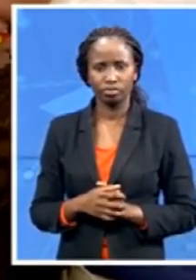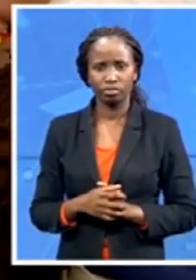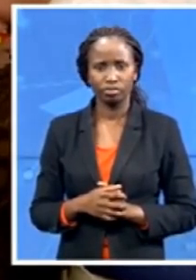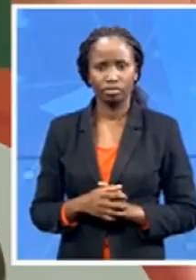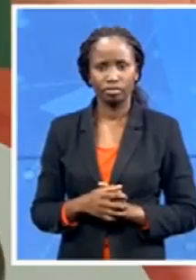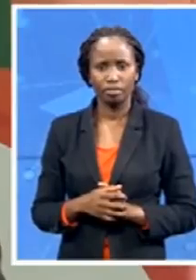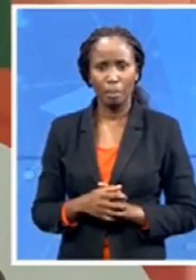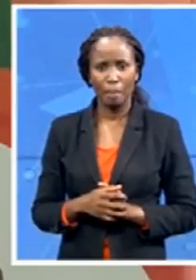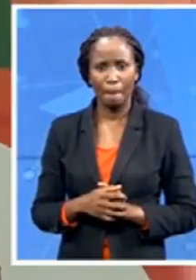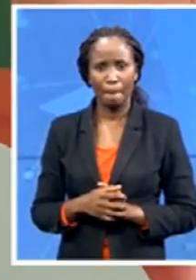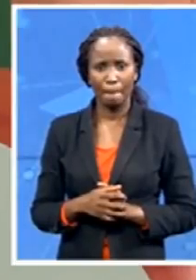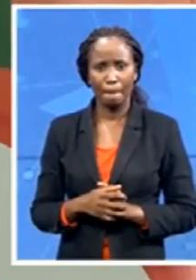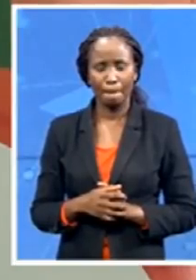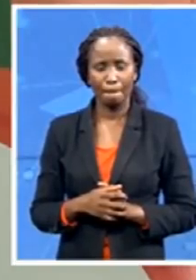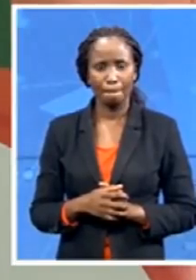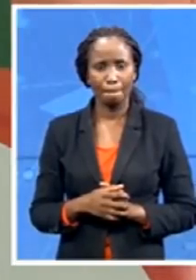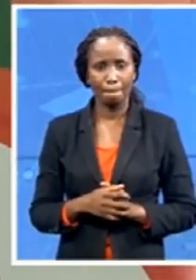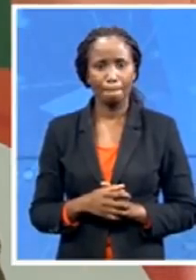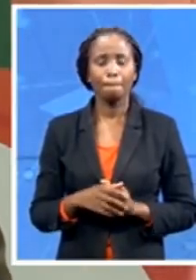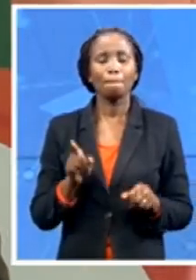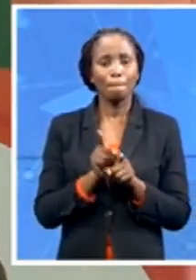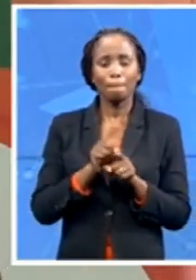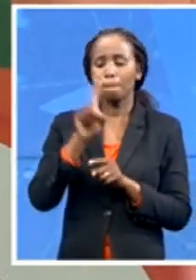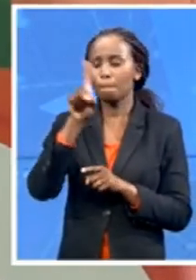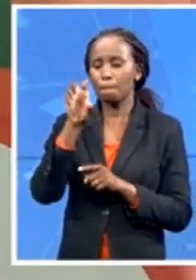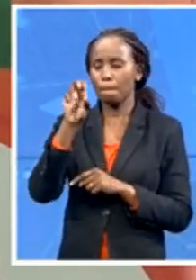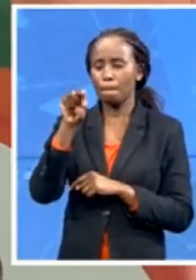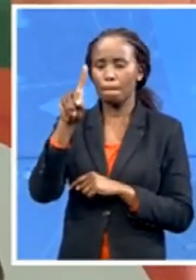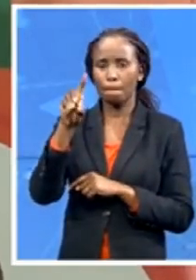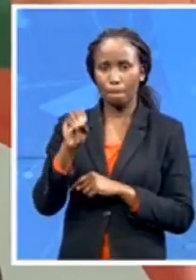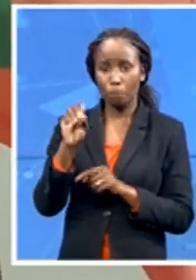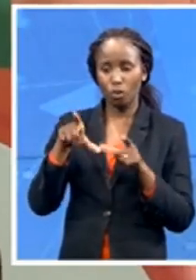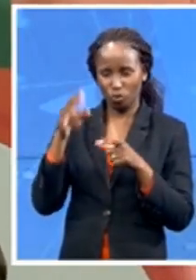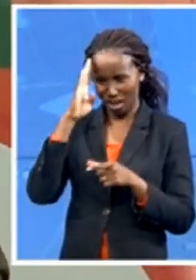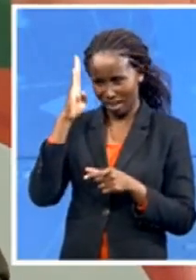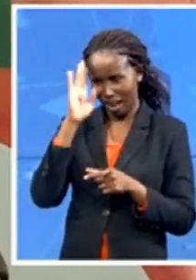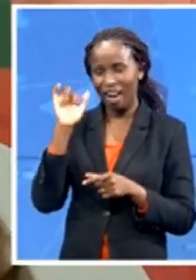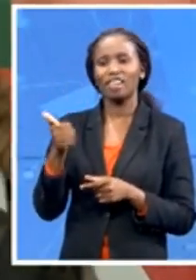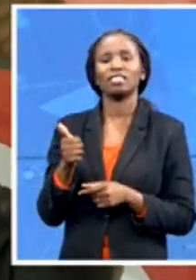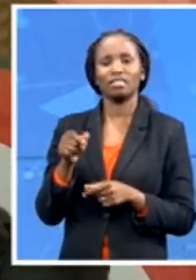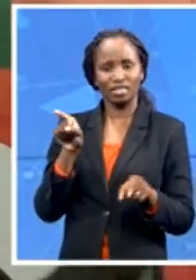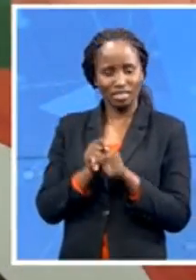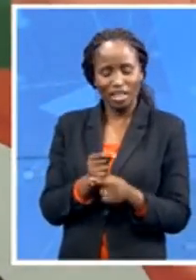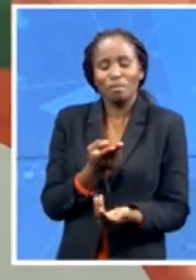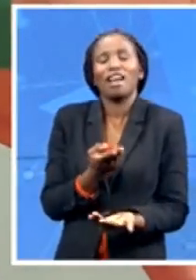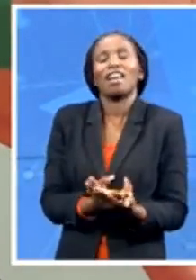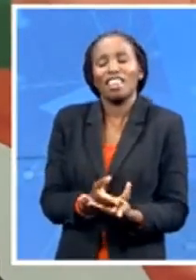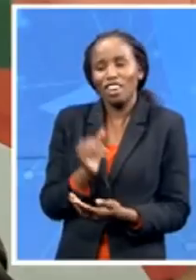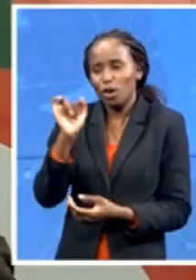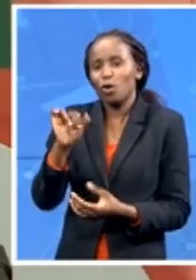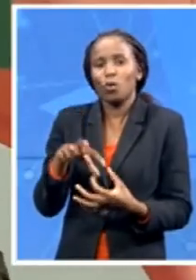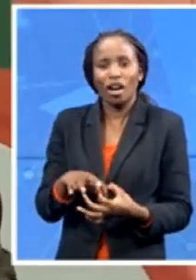Nozondo commission uyayazi elele phakwakhe ba akaphuphi nophuphi bangaza samona ukhwanga abanye samona